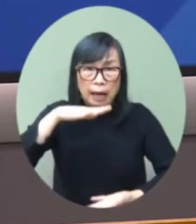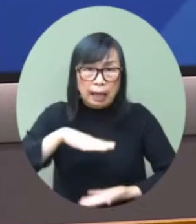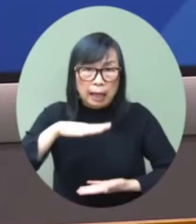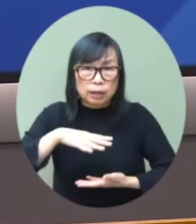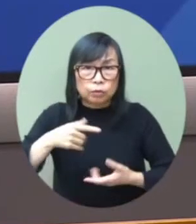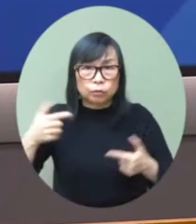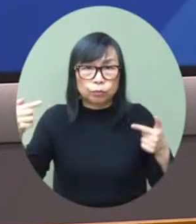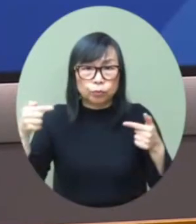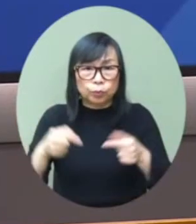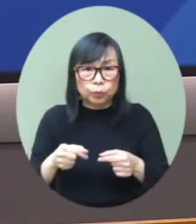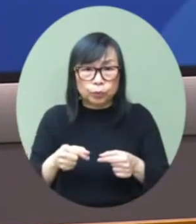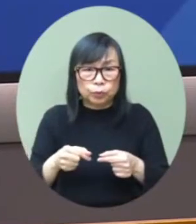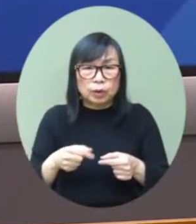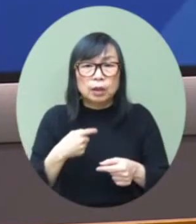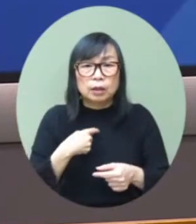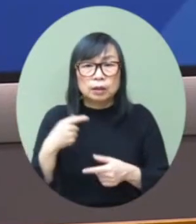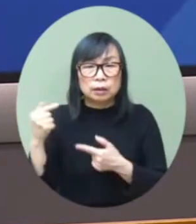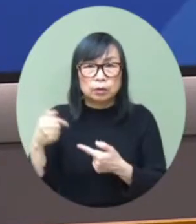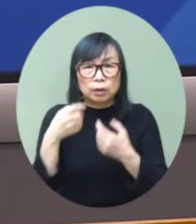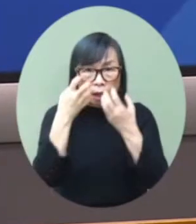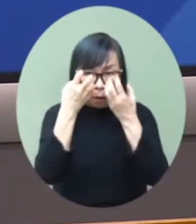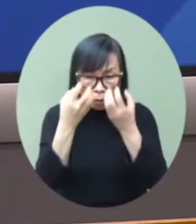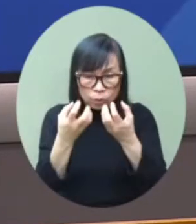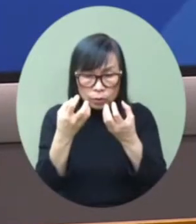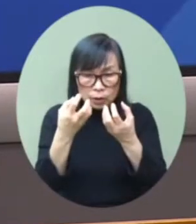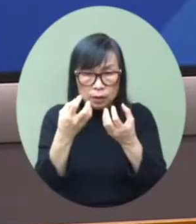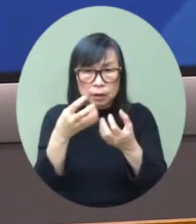A&E department. The pressure